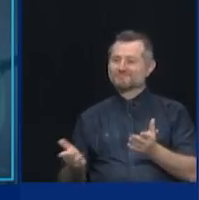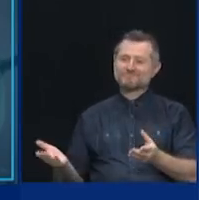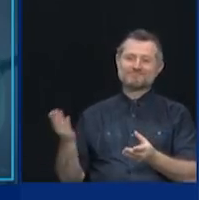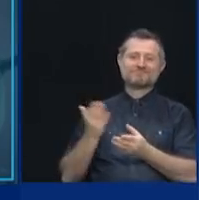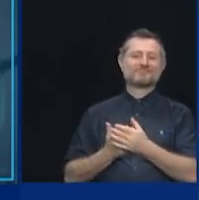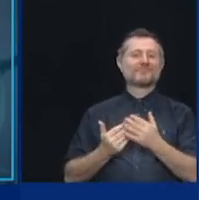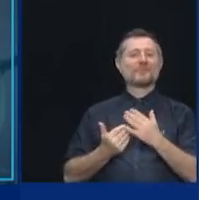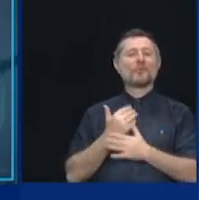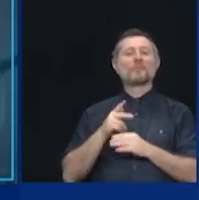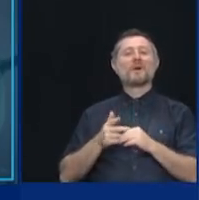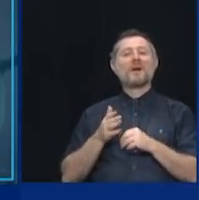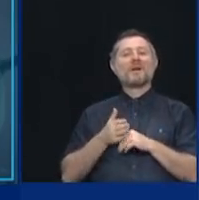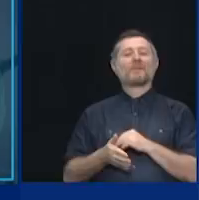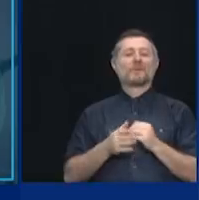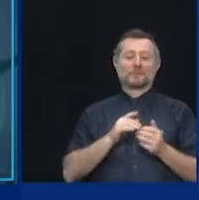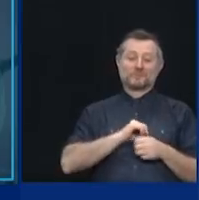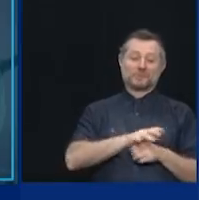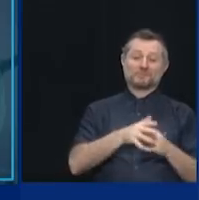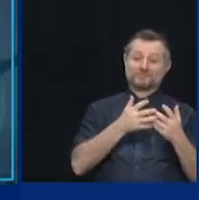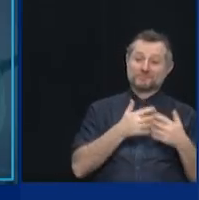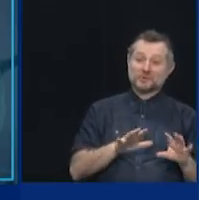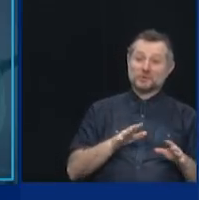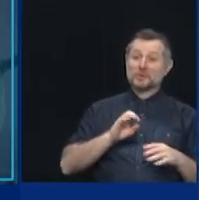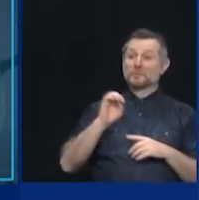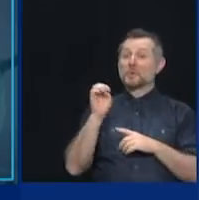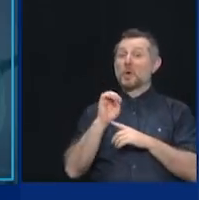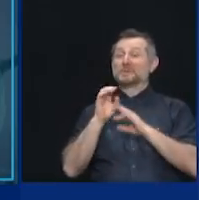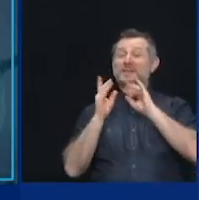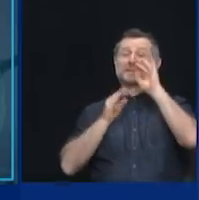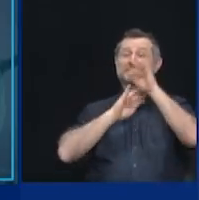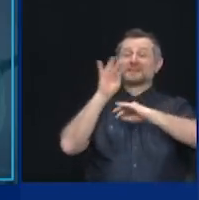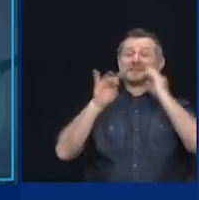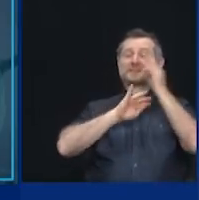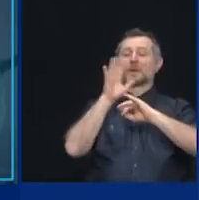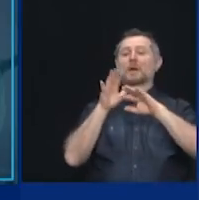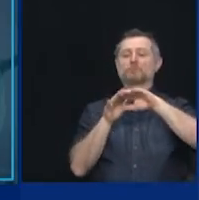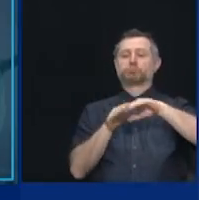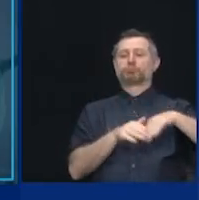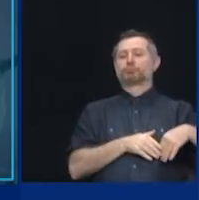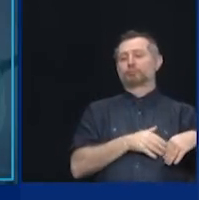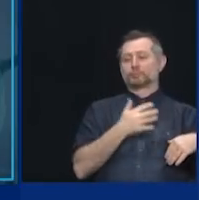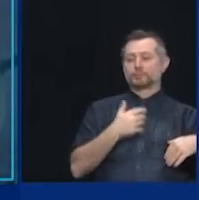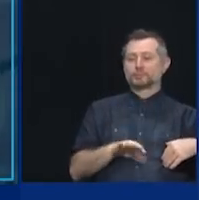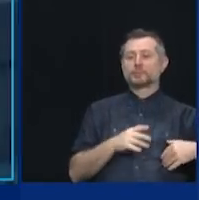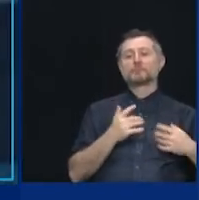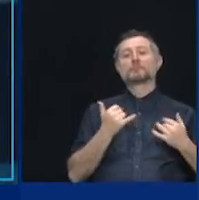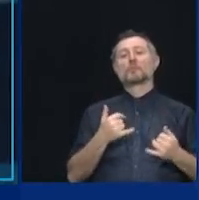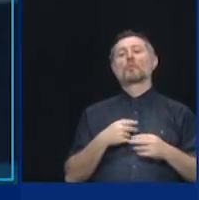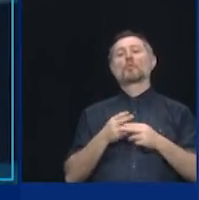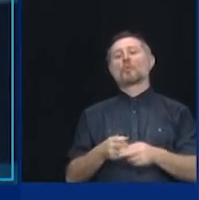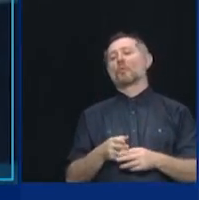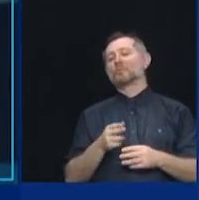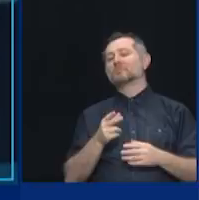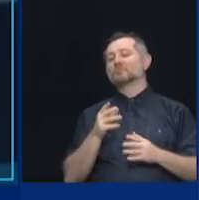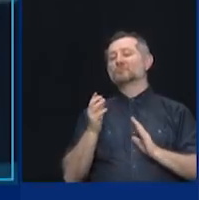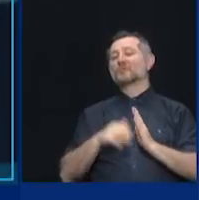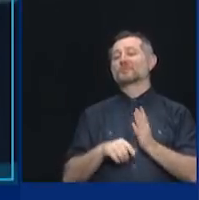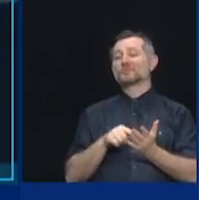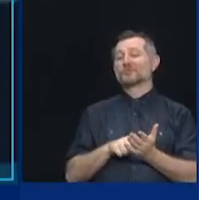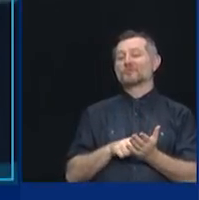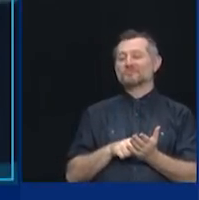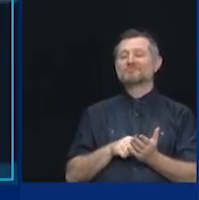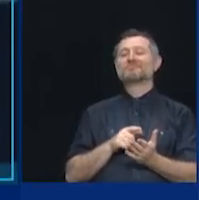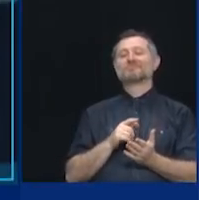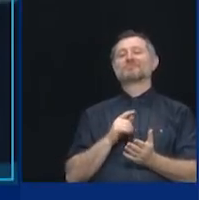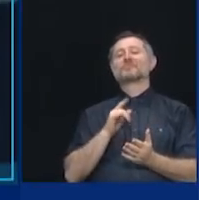emergency is over. It's a new chapter. Doesn't mean there's not challenges for the new chapter, but the